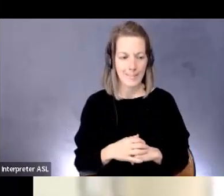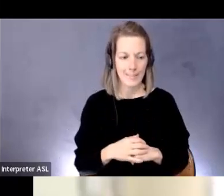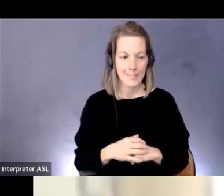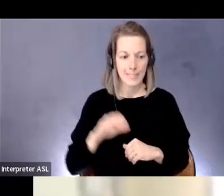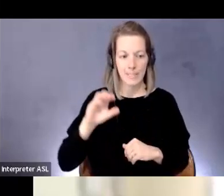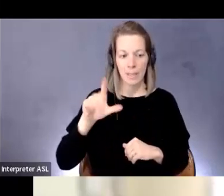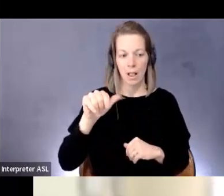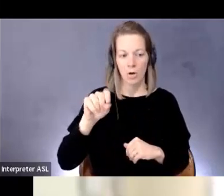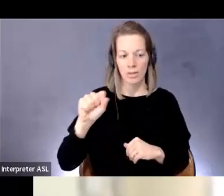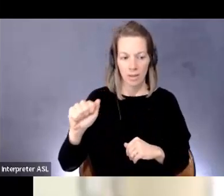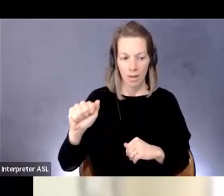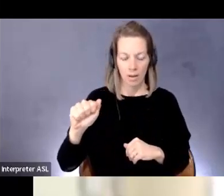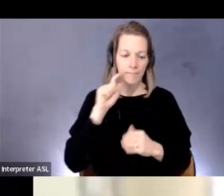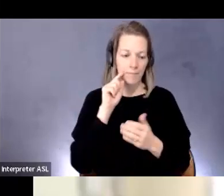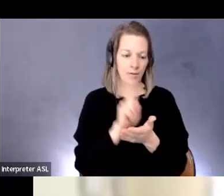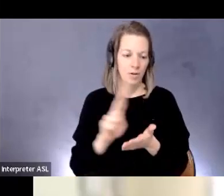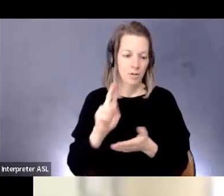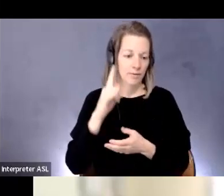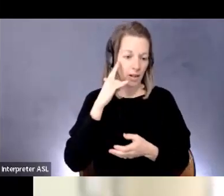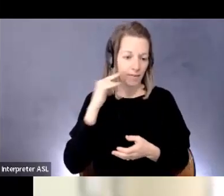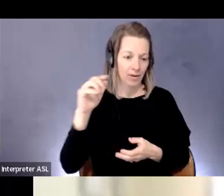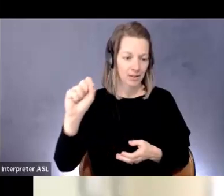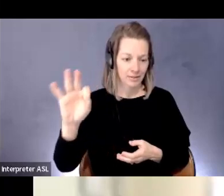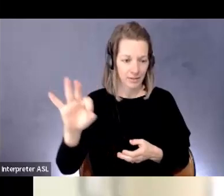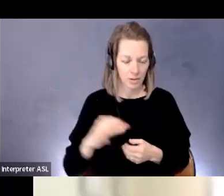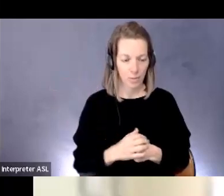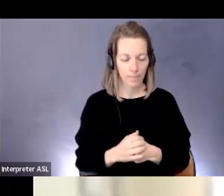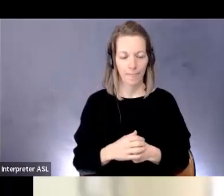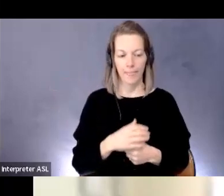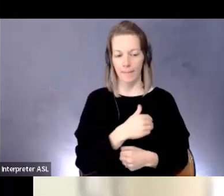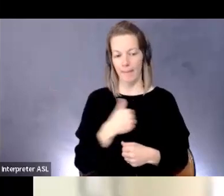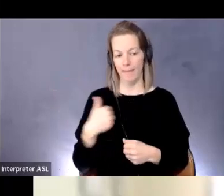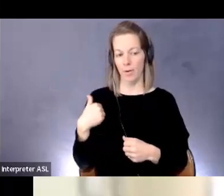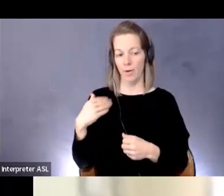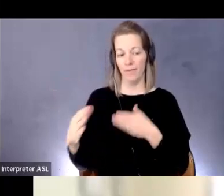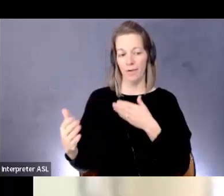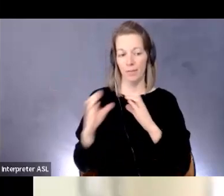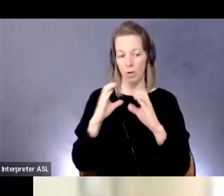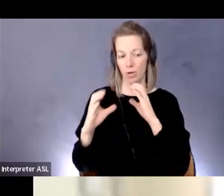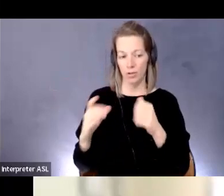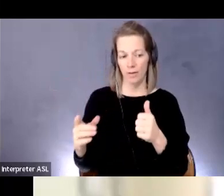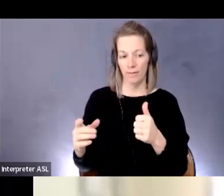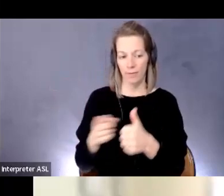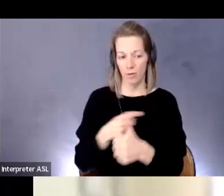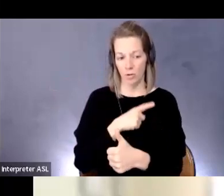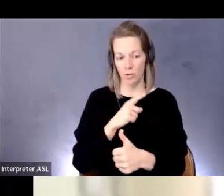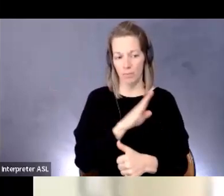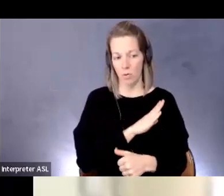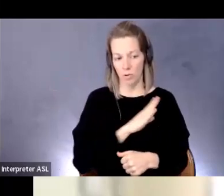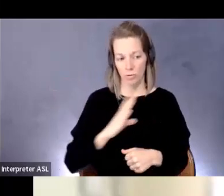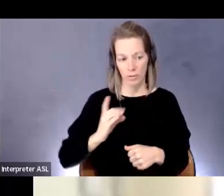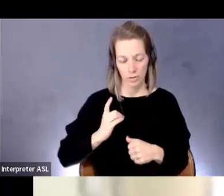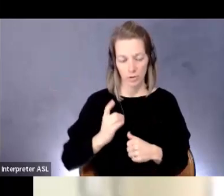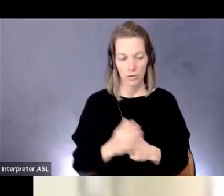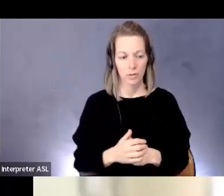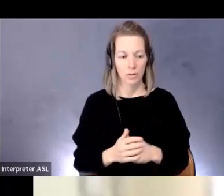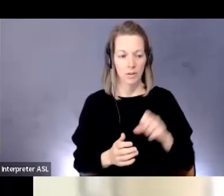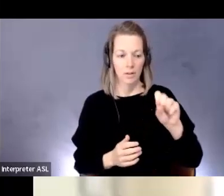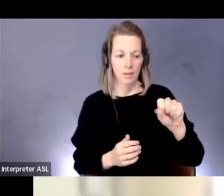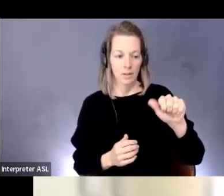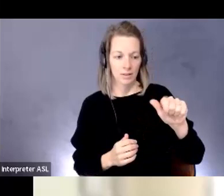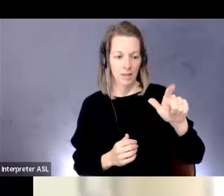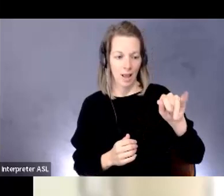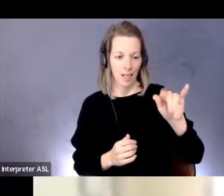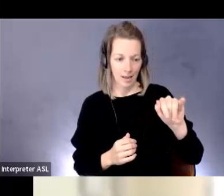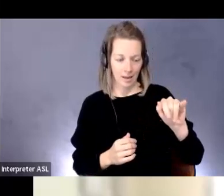Clarissa Kritke of the University of California, San Francisco, and a member of CommunicationFIRST Board of Directors. Saili Kulkarni